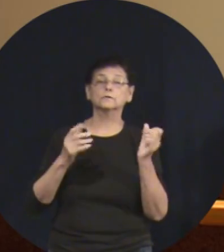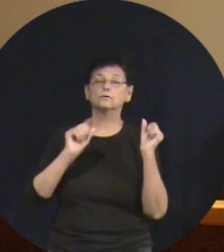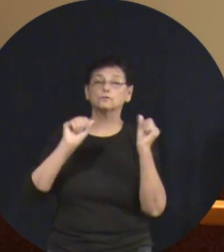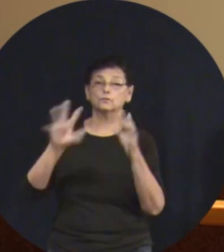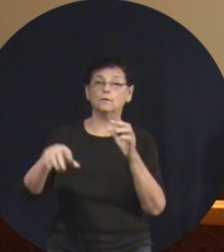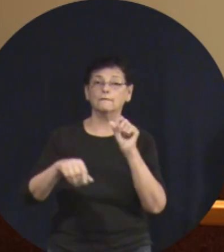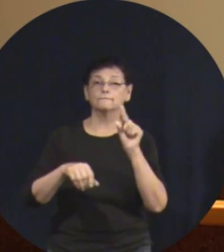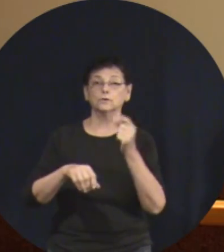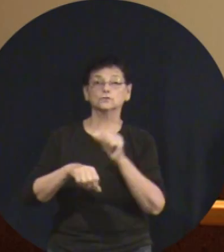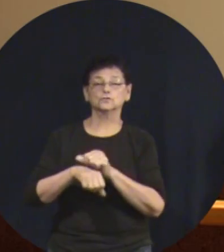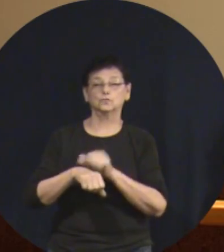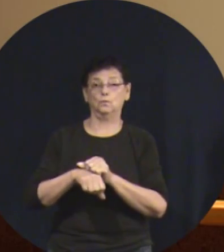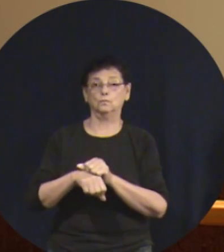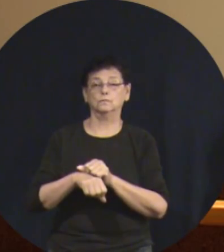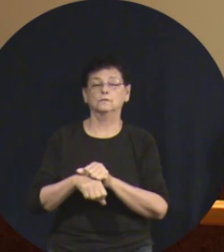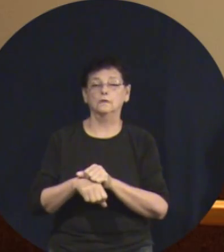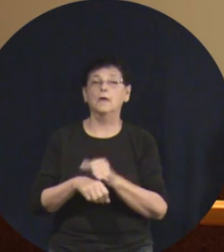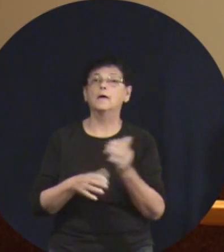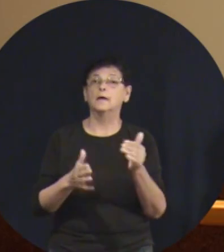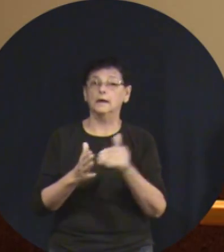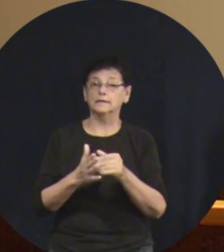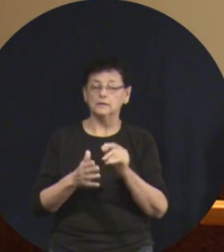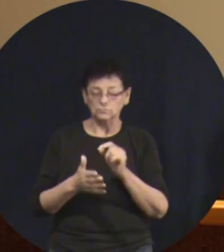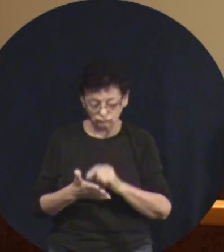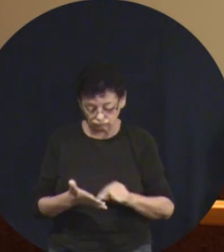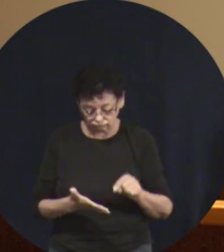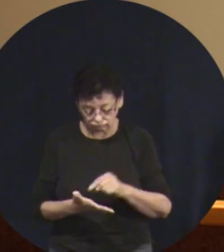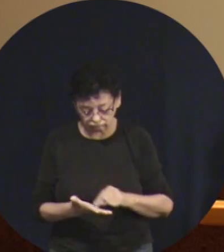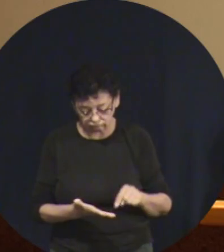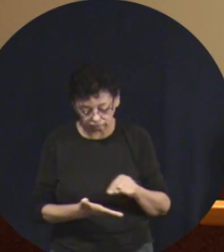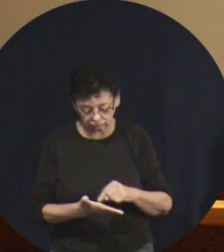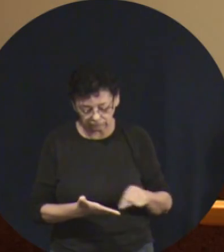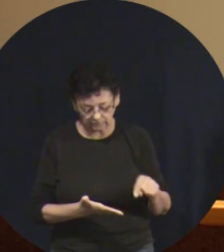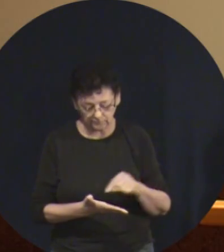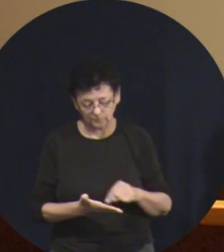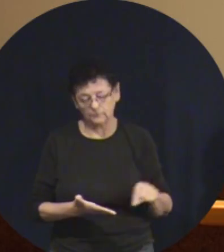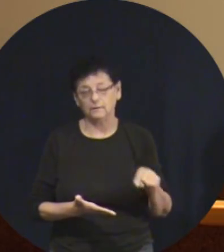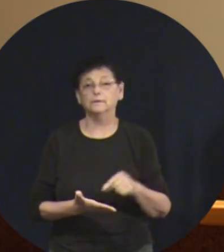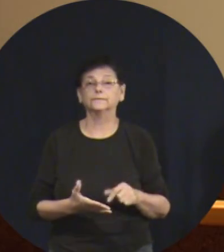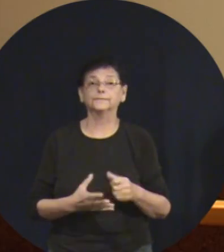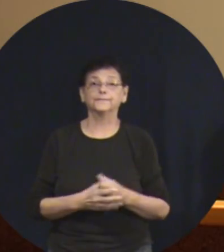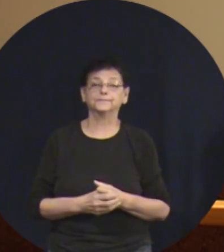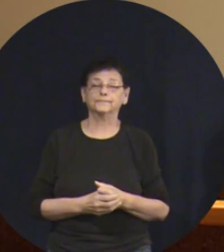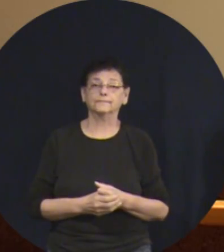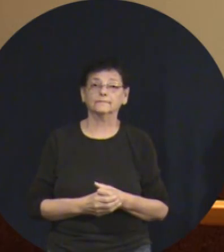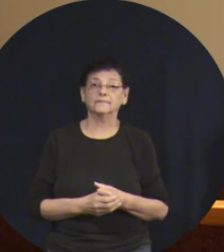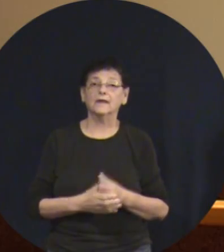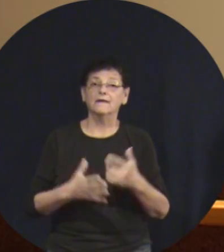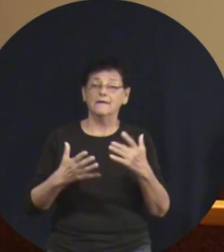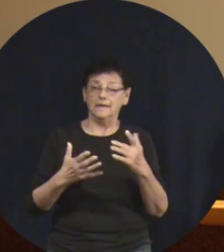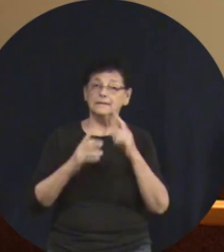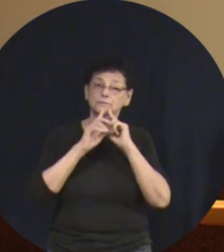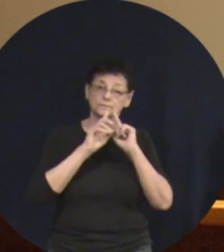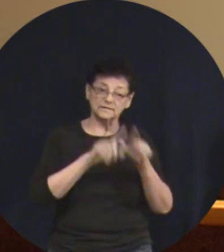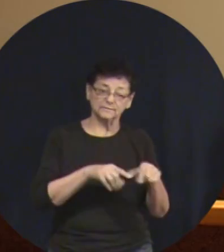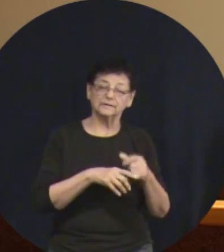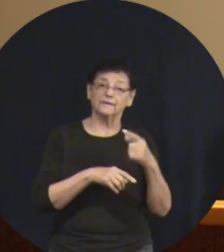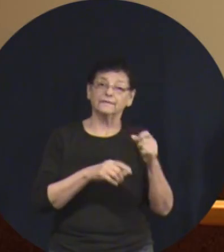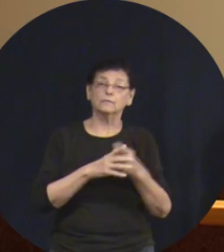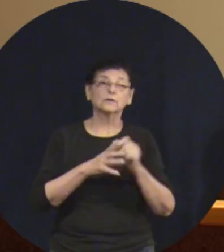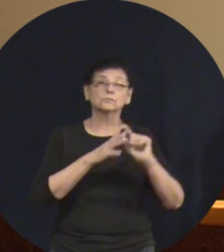a stone at her." Again he bent down and wrote on the ground. And in